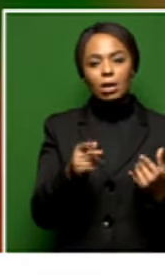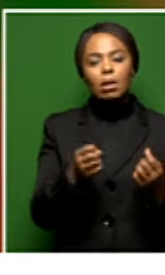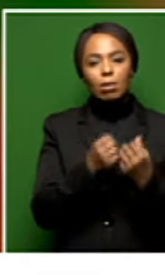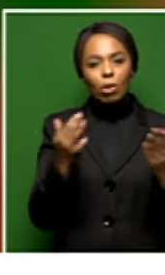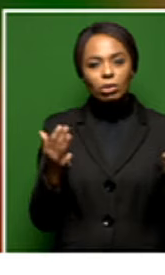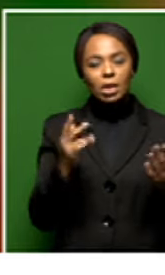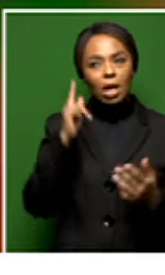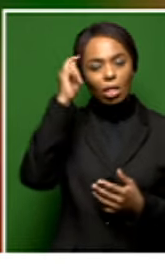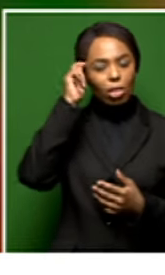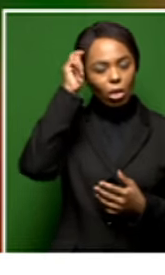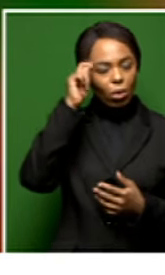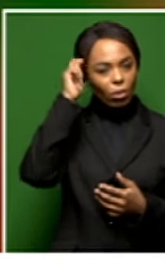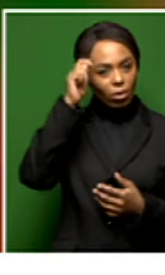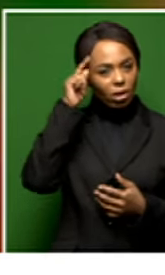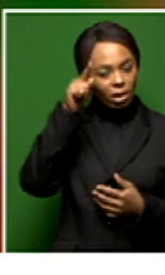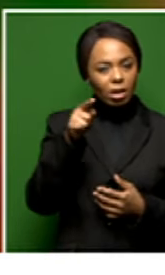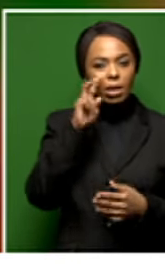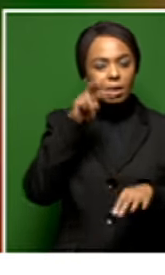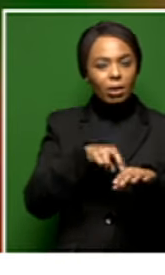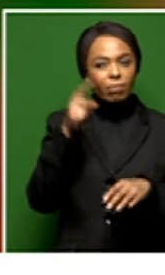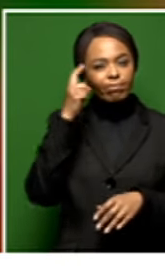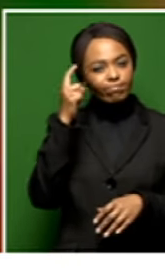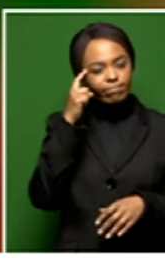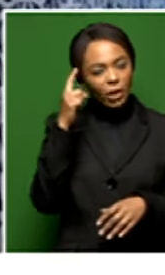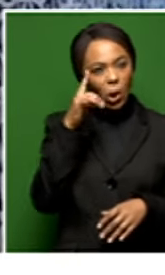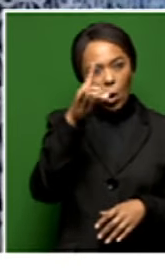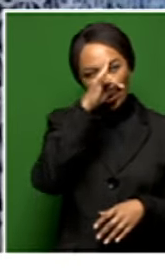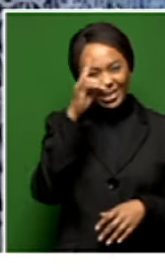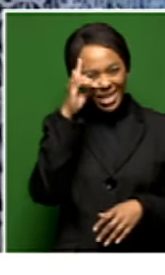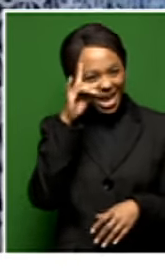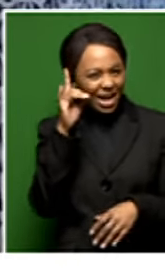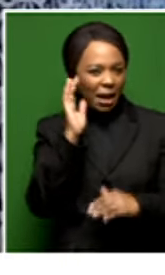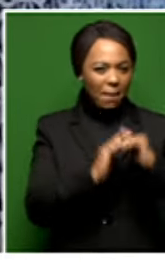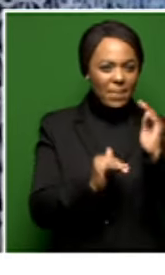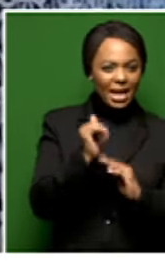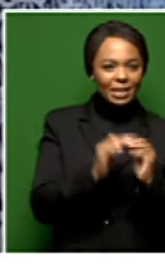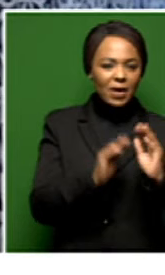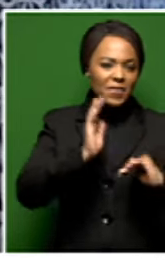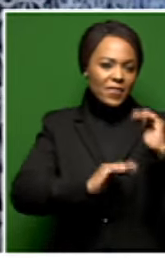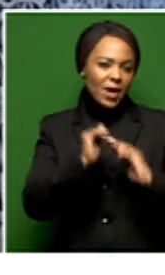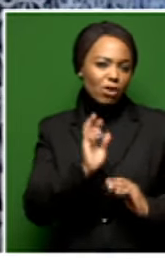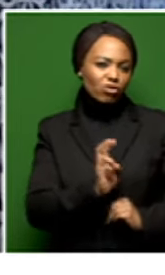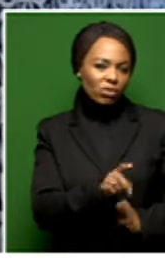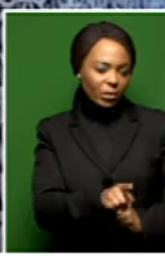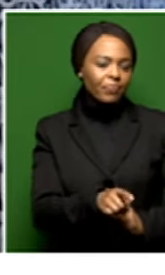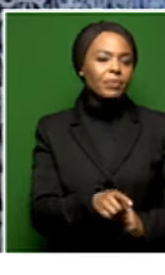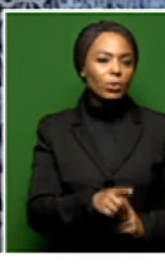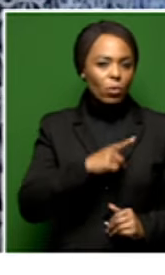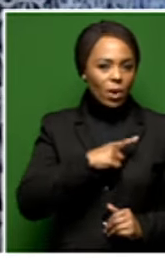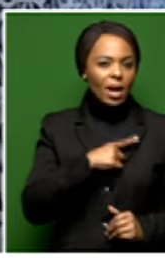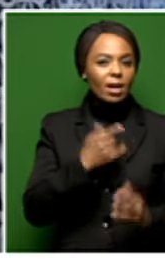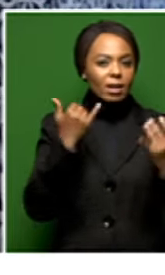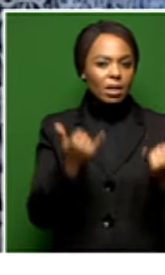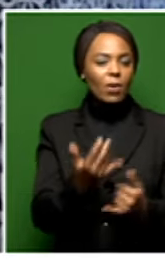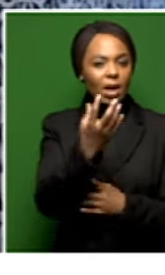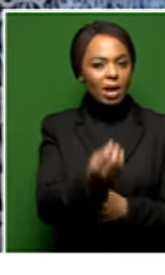had to think about the way the hotel has been set up at the moment, you know, because already they have,